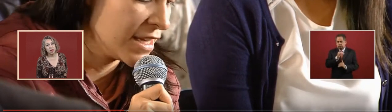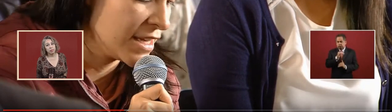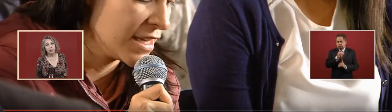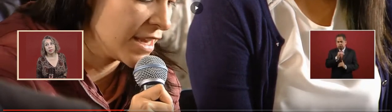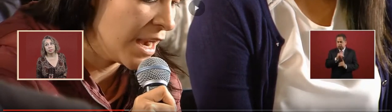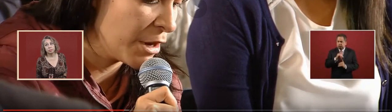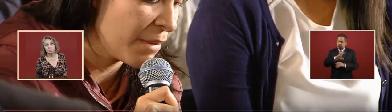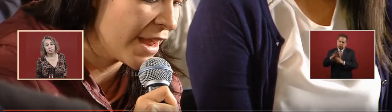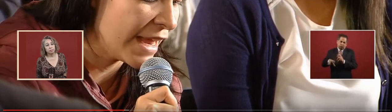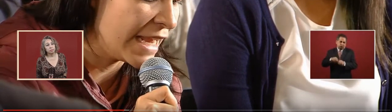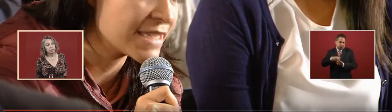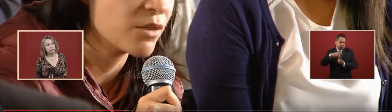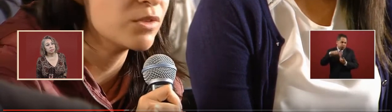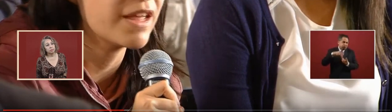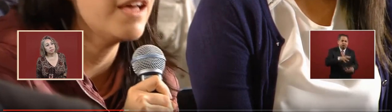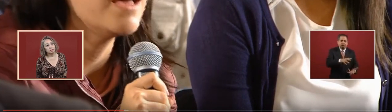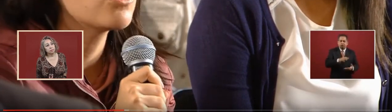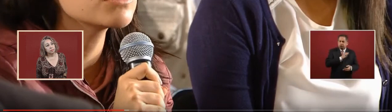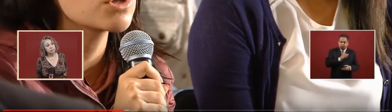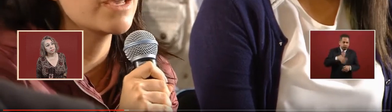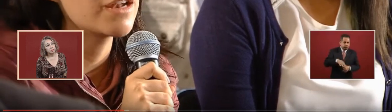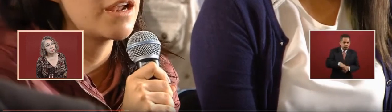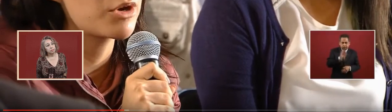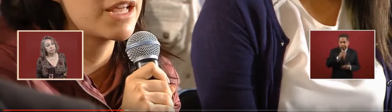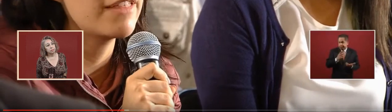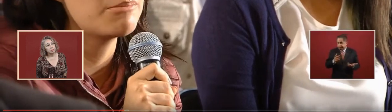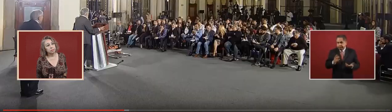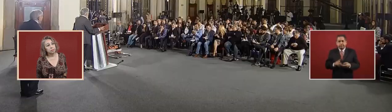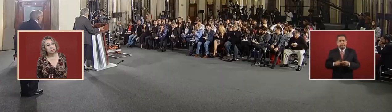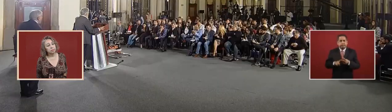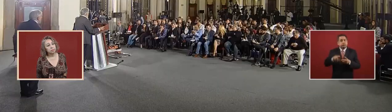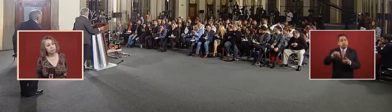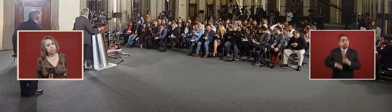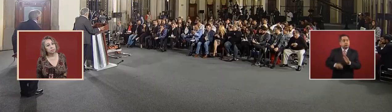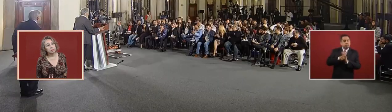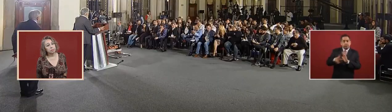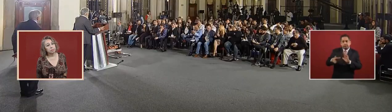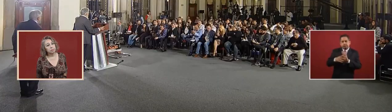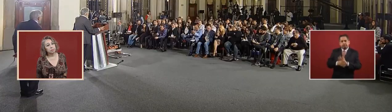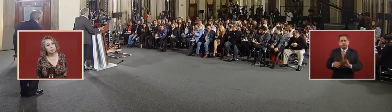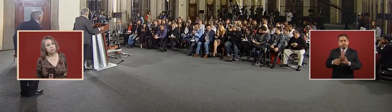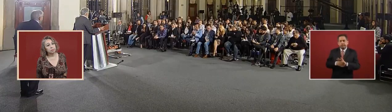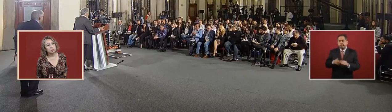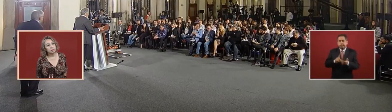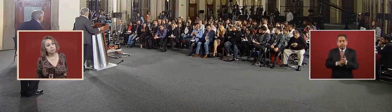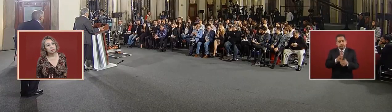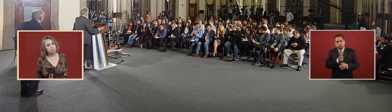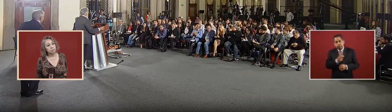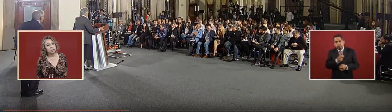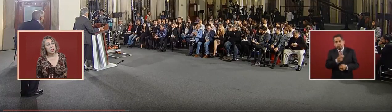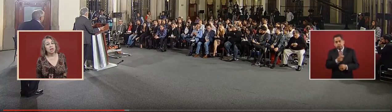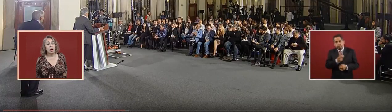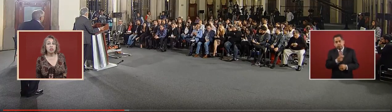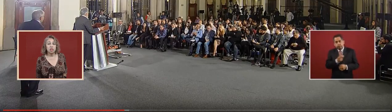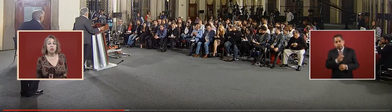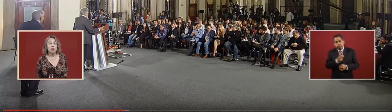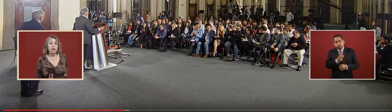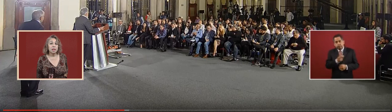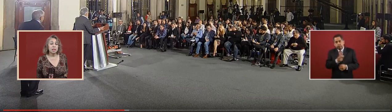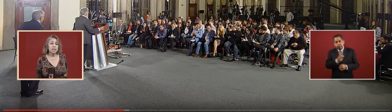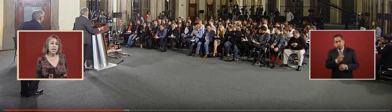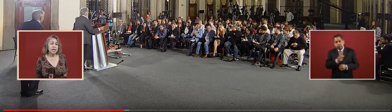missing people. La primera y la segunda, justo hoy en la portada del periódico hablamos de casos de policías desaparecidos.